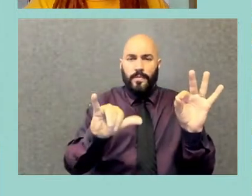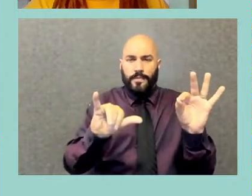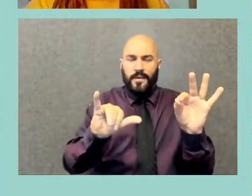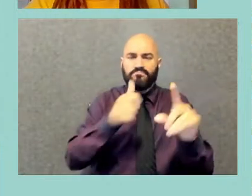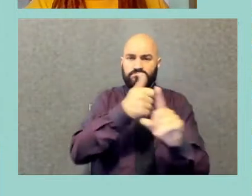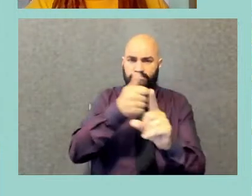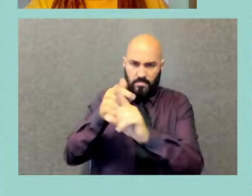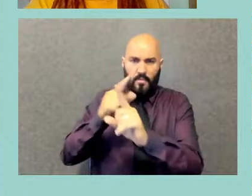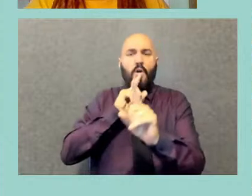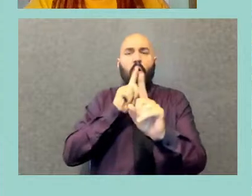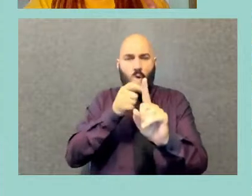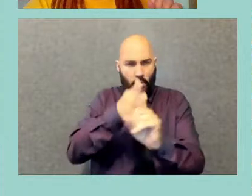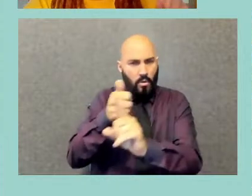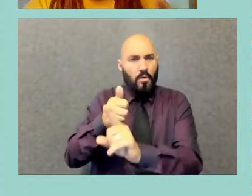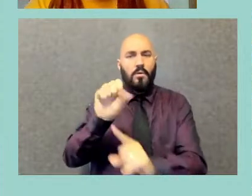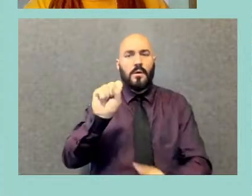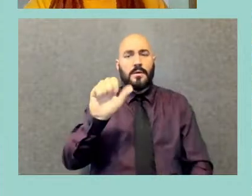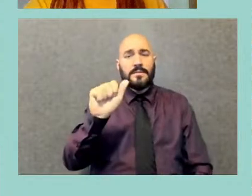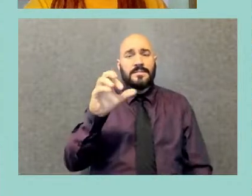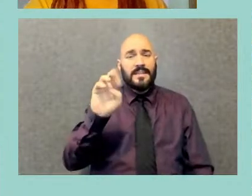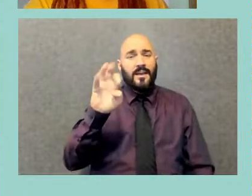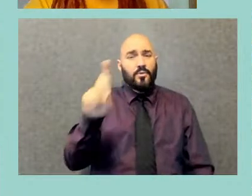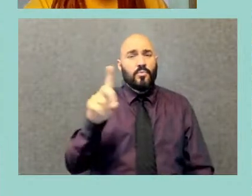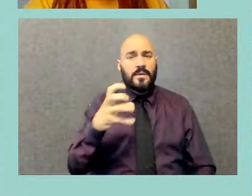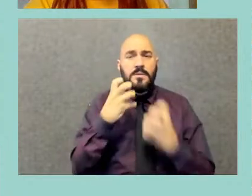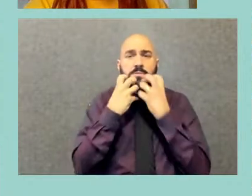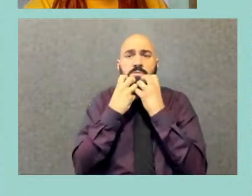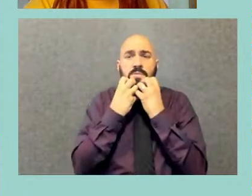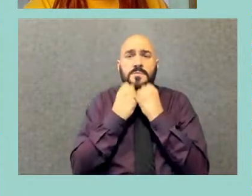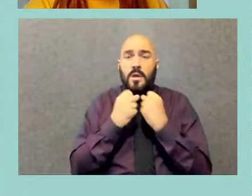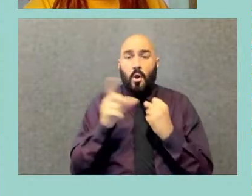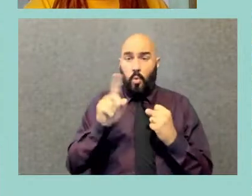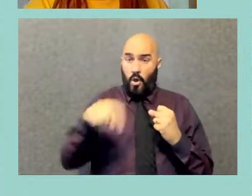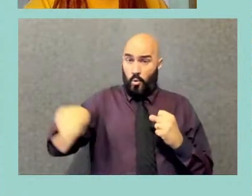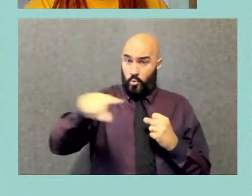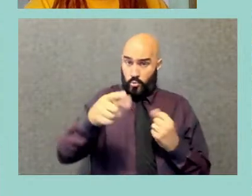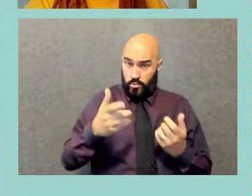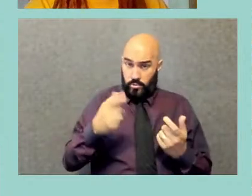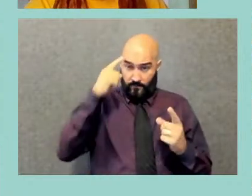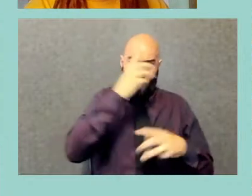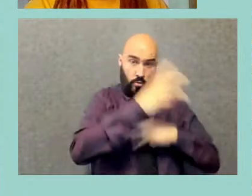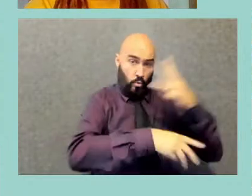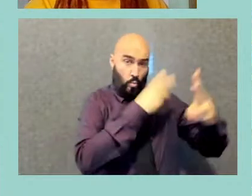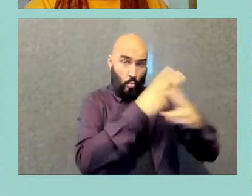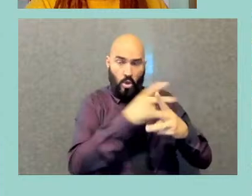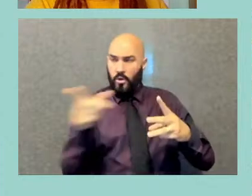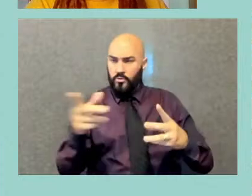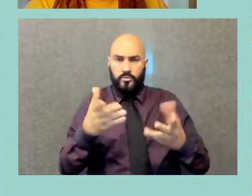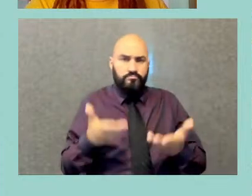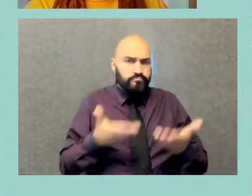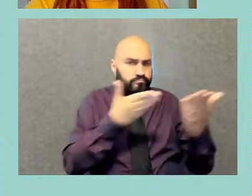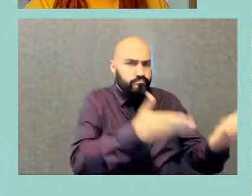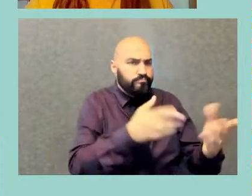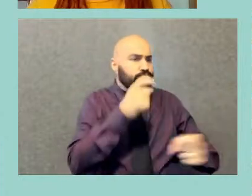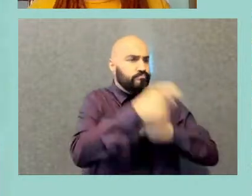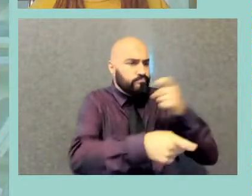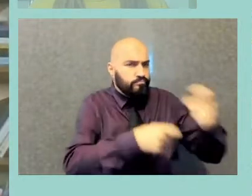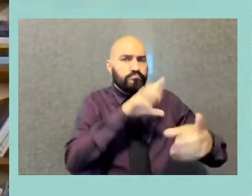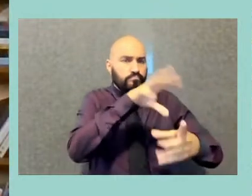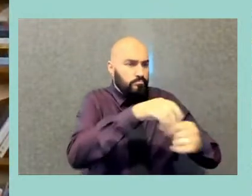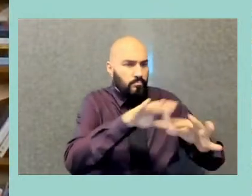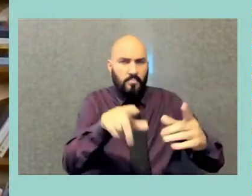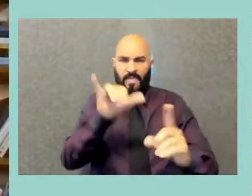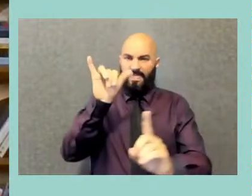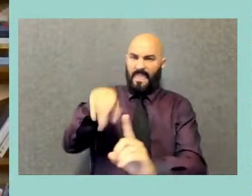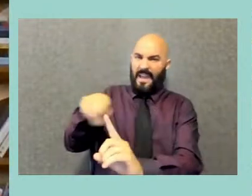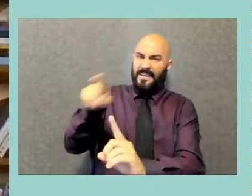sacred, and that what you have to give to this world and give to yourself is a